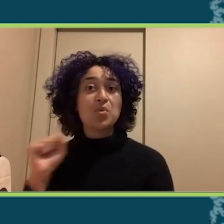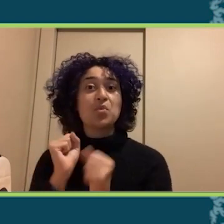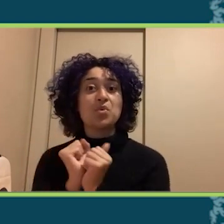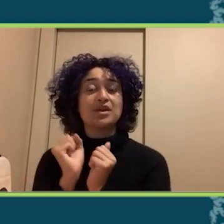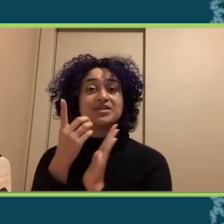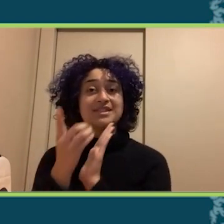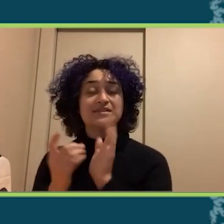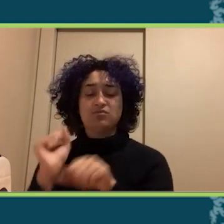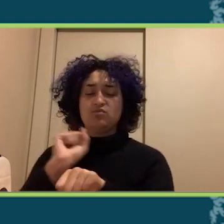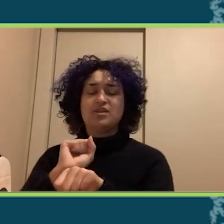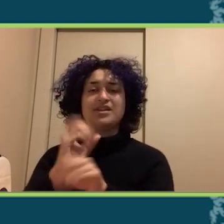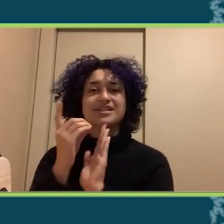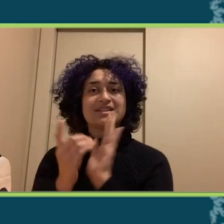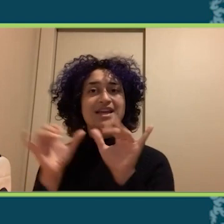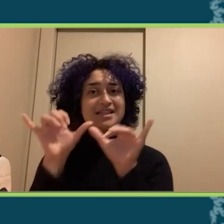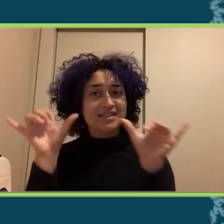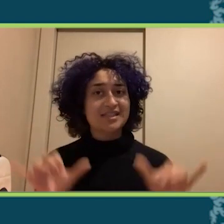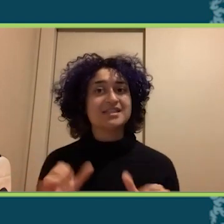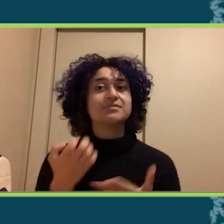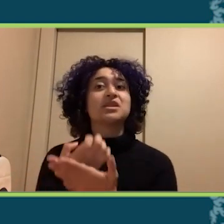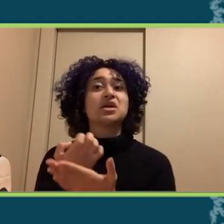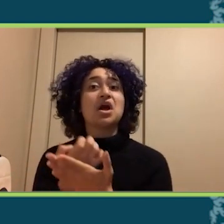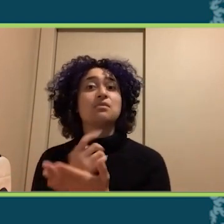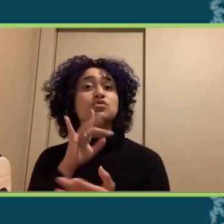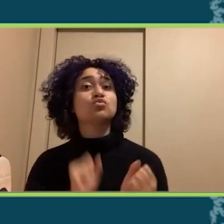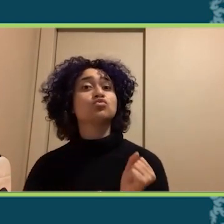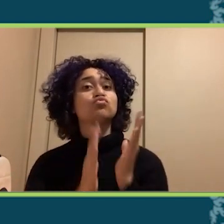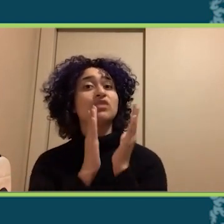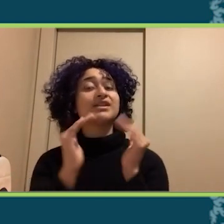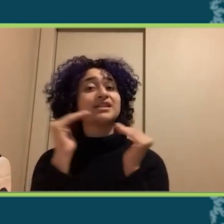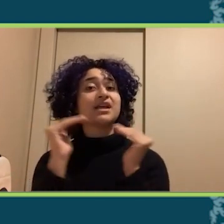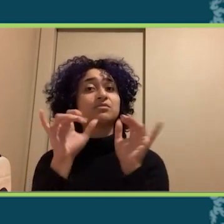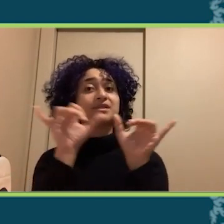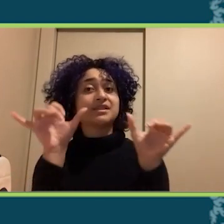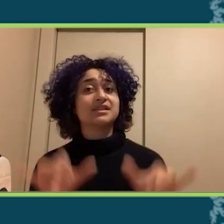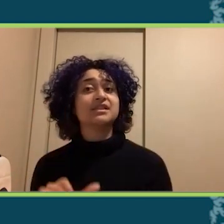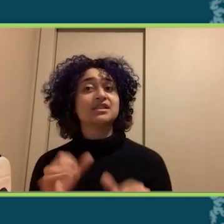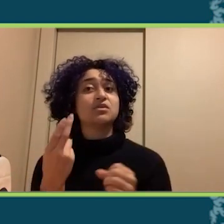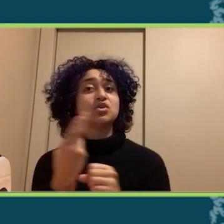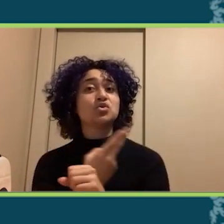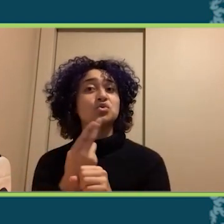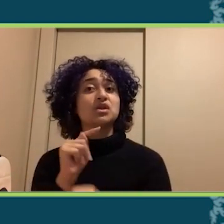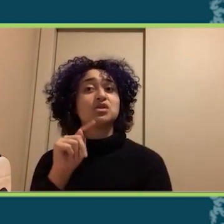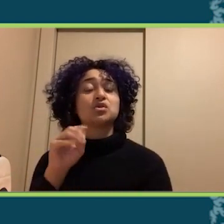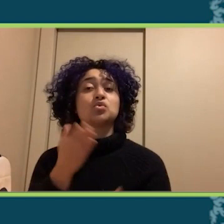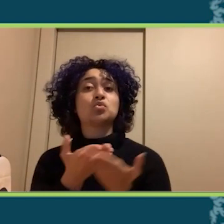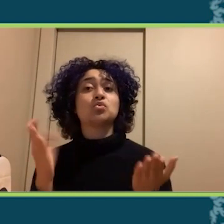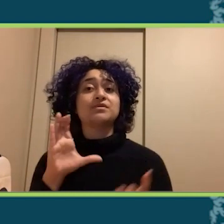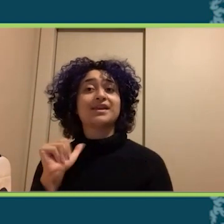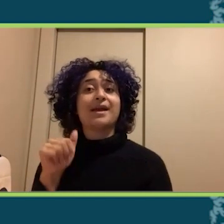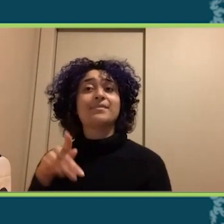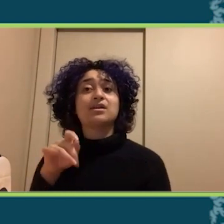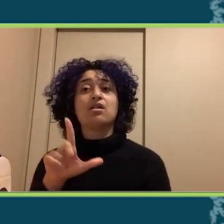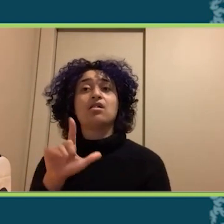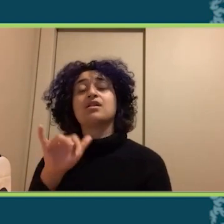by utilizing various tools of capitalism to simultaneously undo and redress its oppression. Joshua, let's